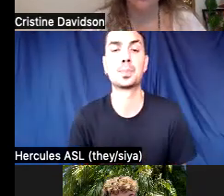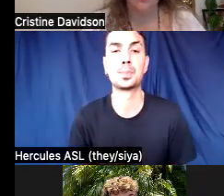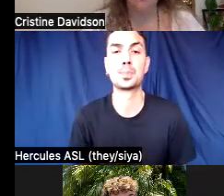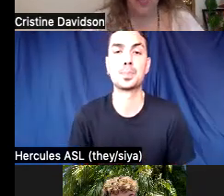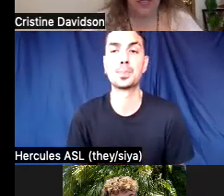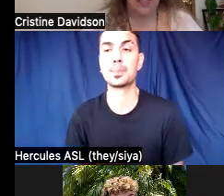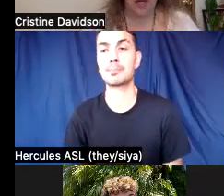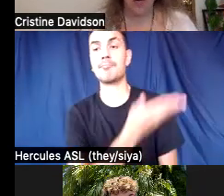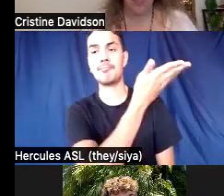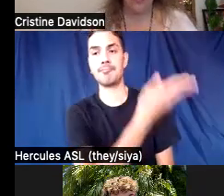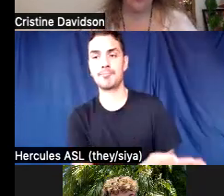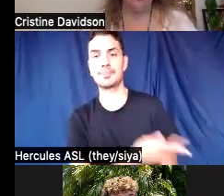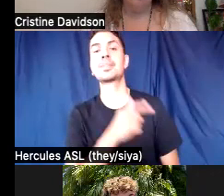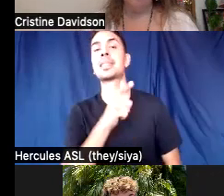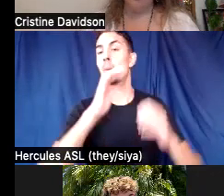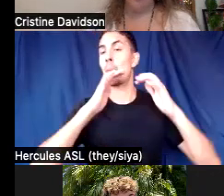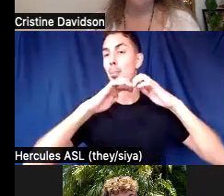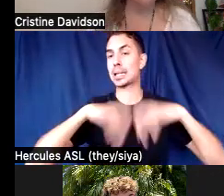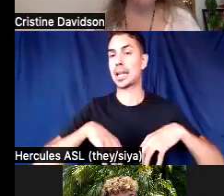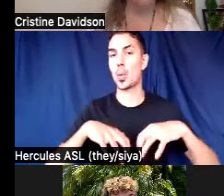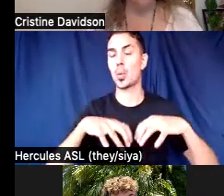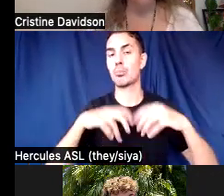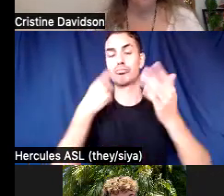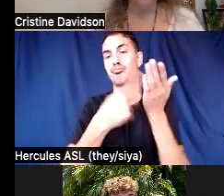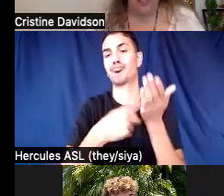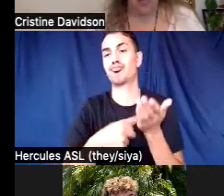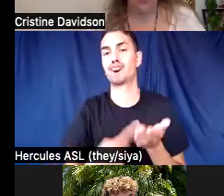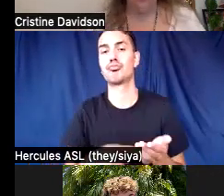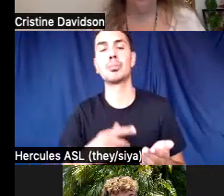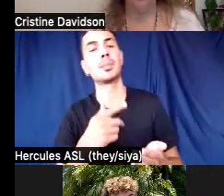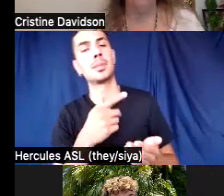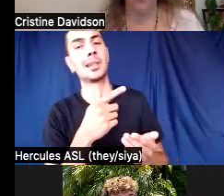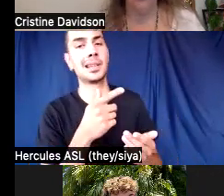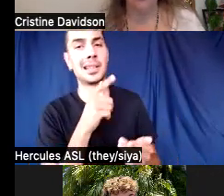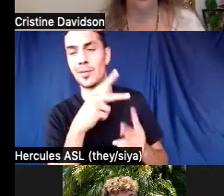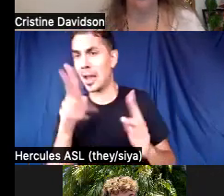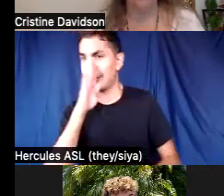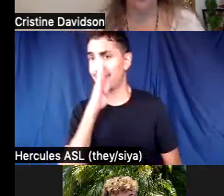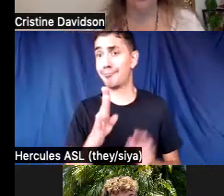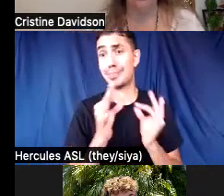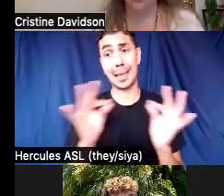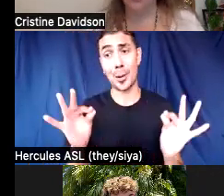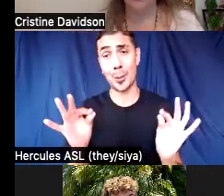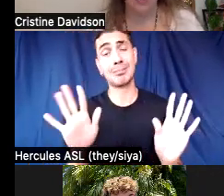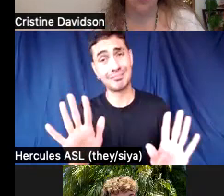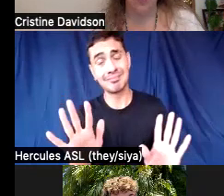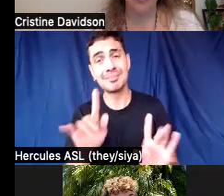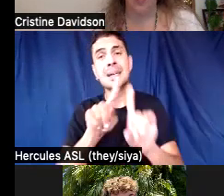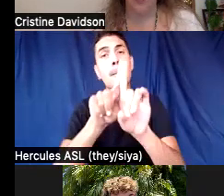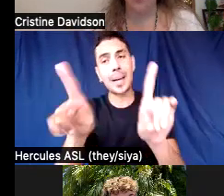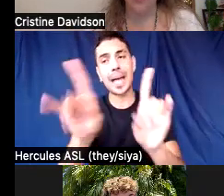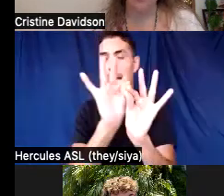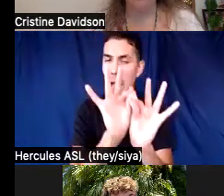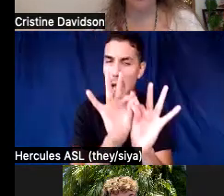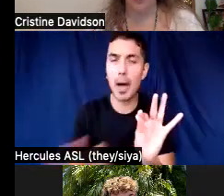And so this kind of breaks it down, and it's kind of, stark language, but it's also important for us to just see it written